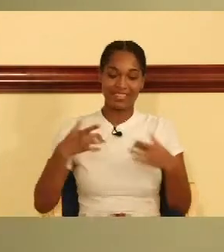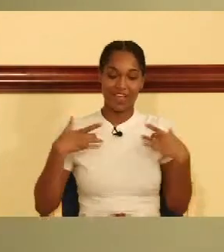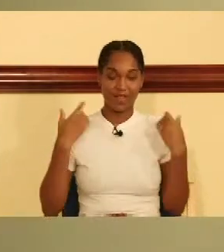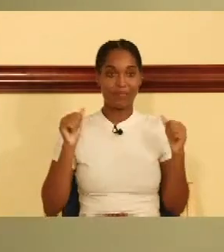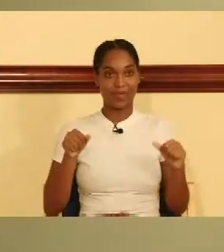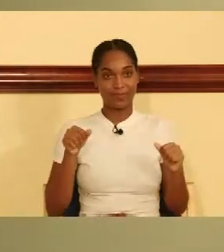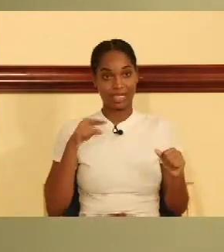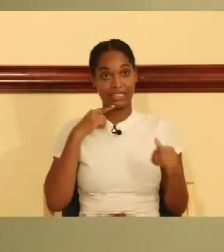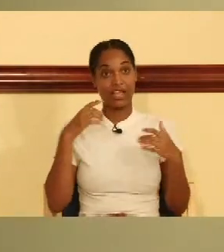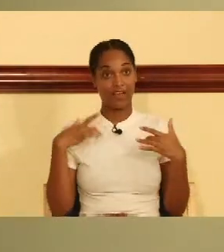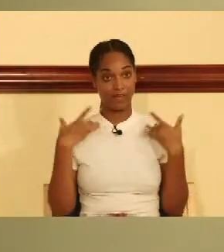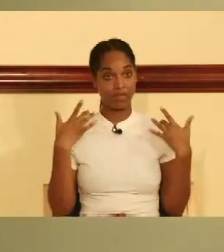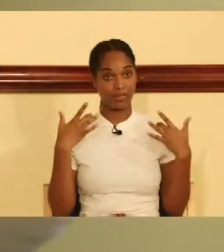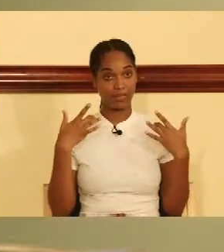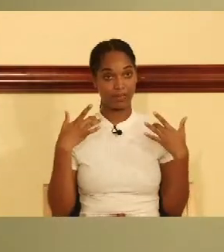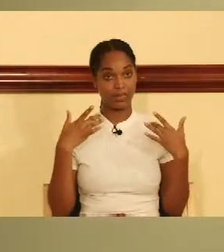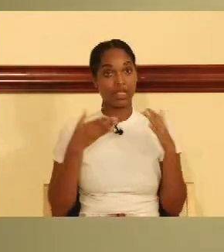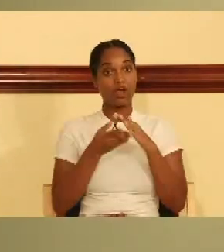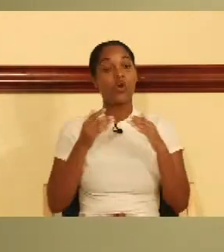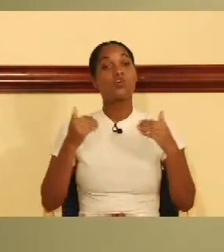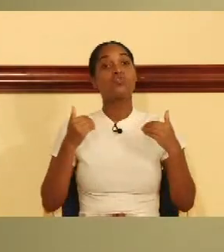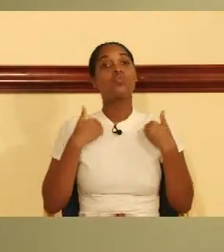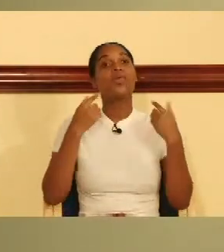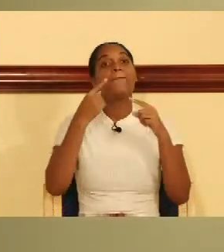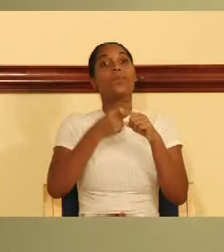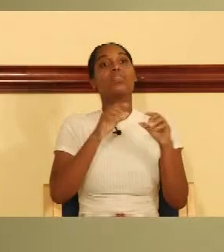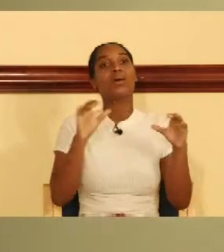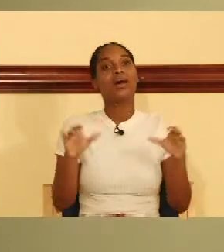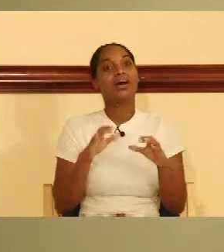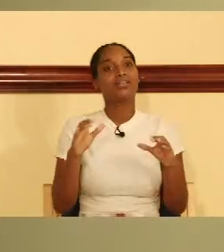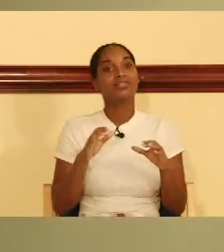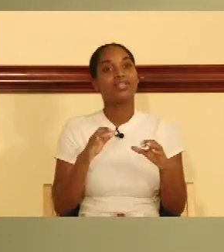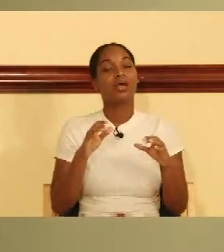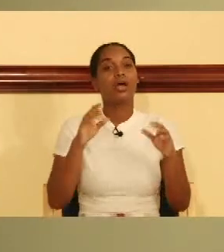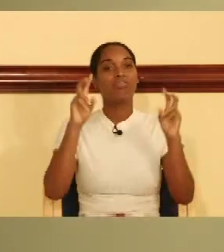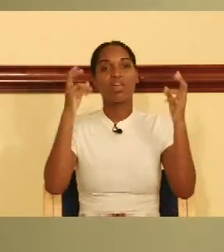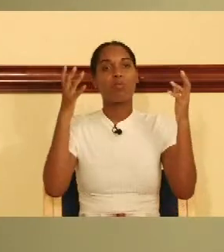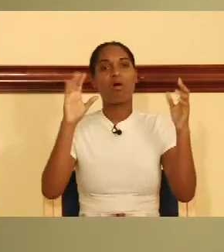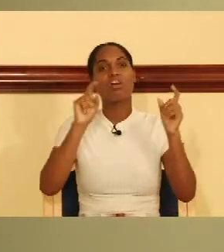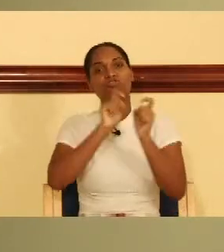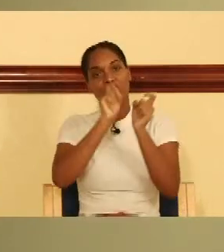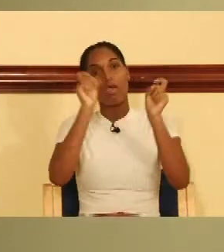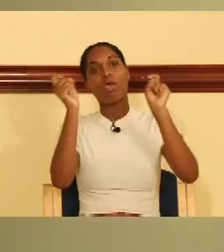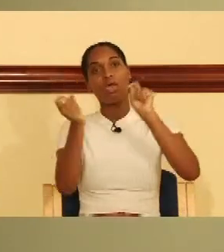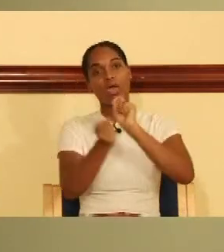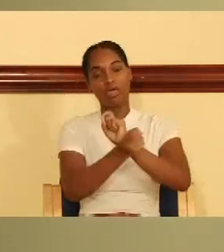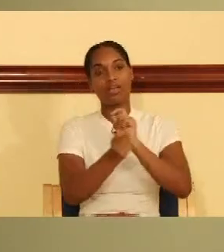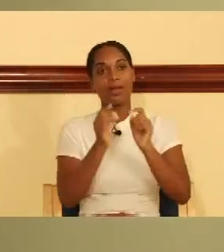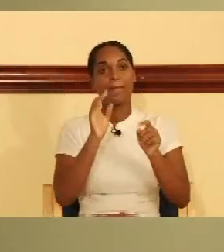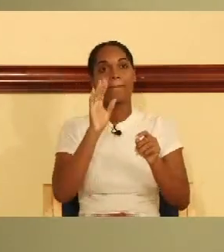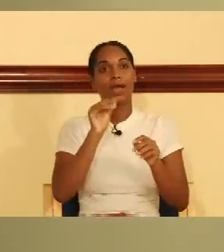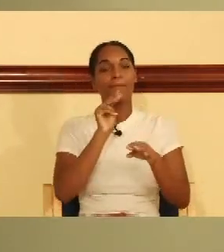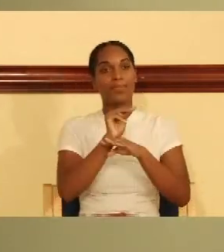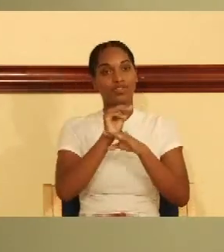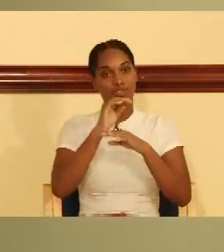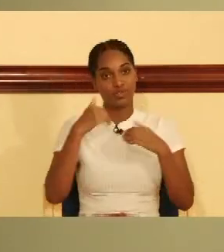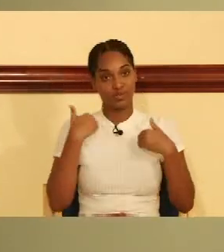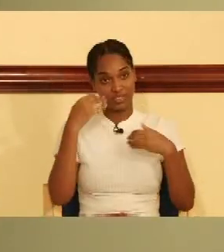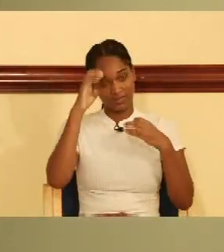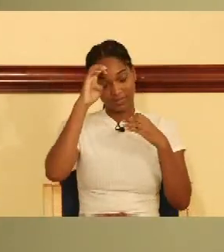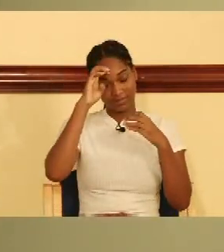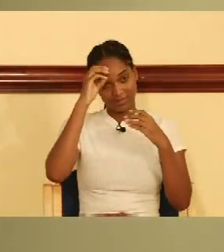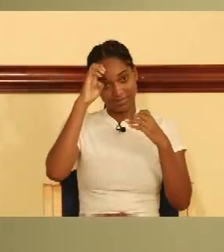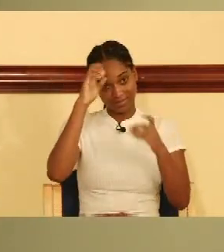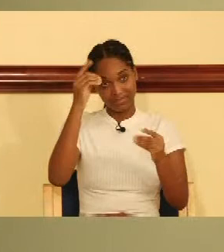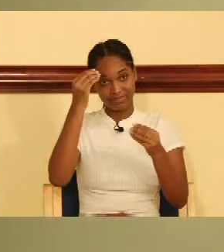this is an event under the Youth Month activities under the theme Evolve, put on by the Ministry of Education, Youth and Information. This particular